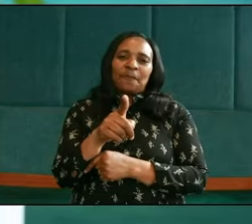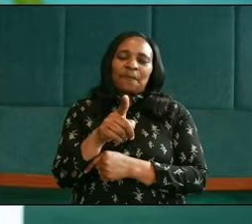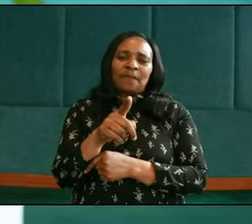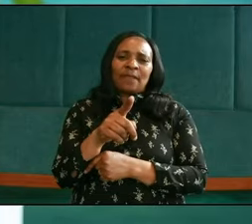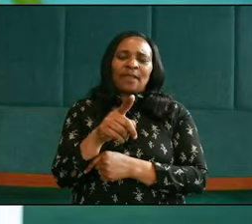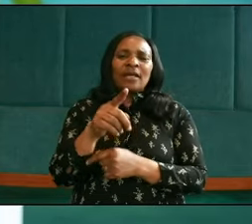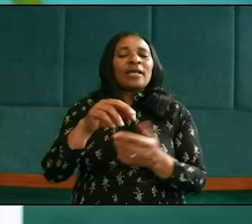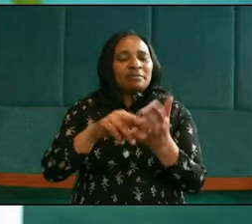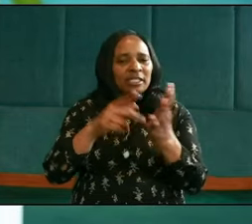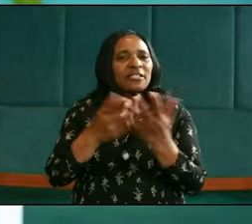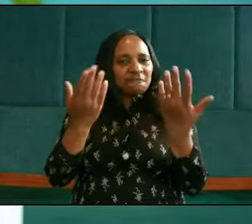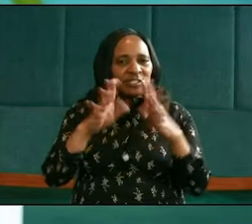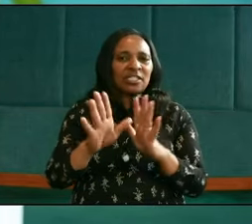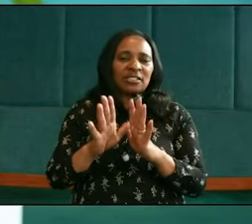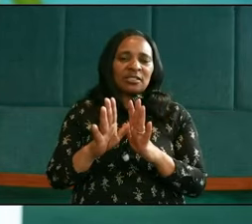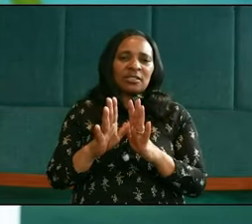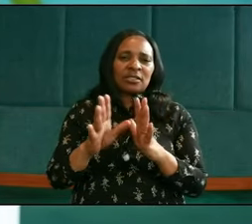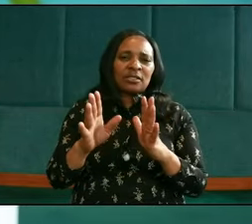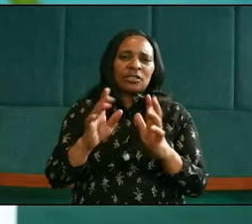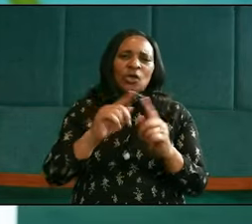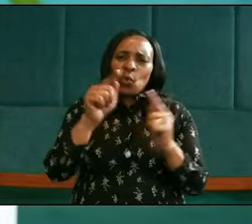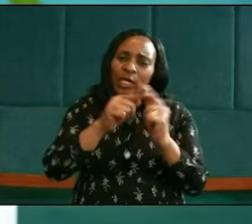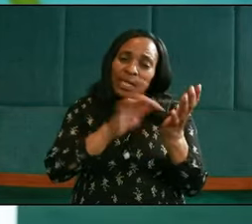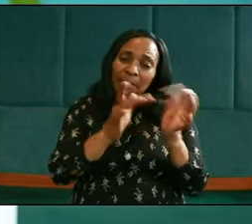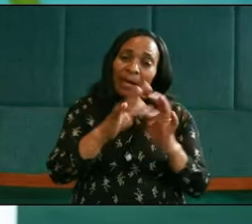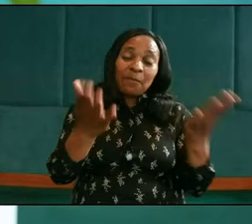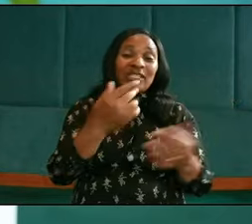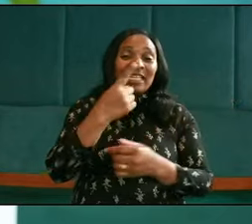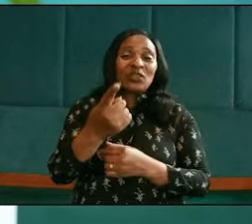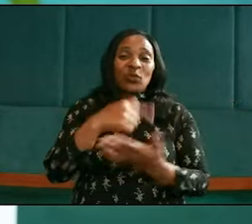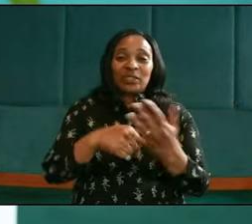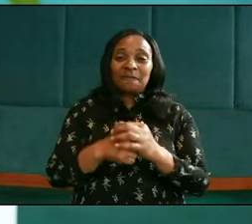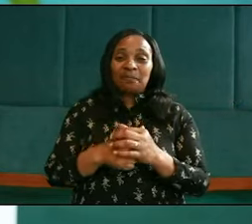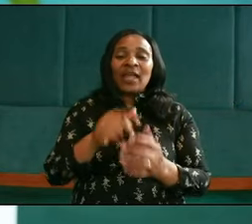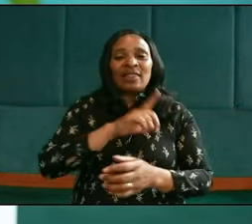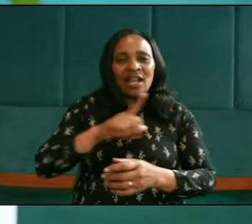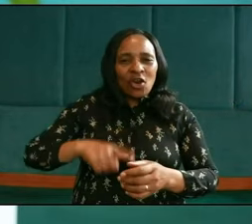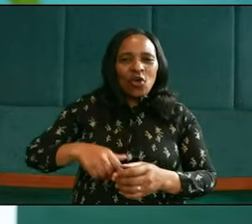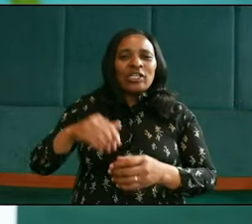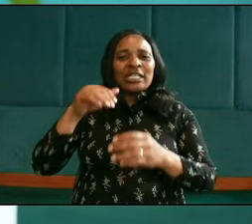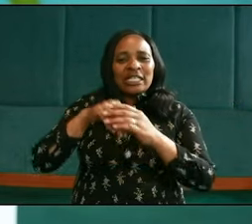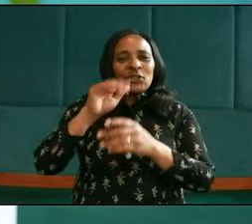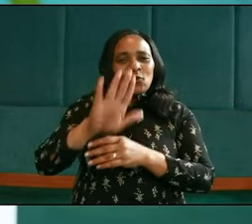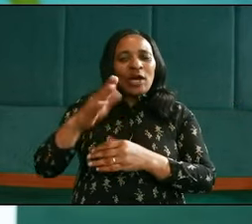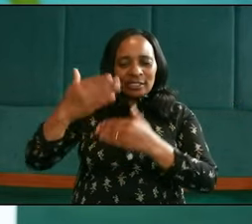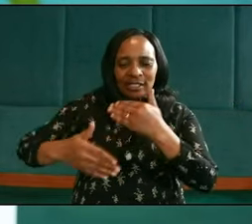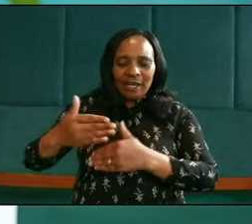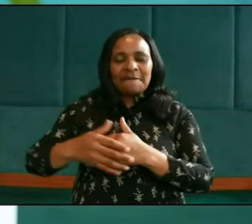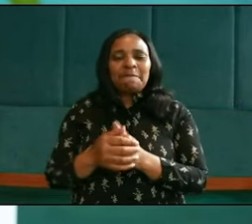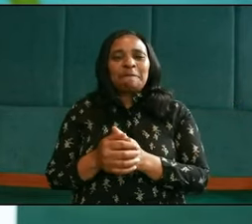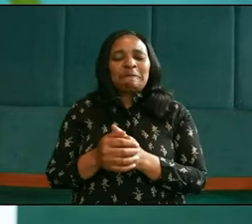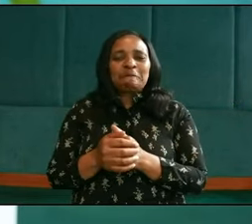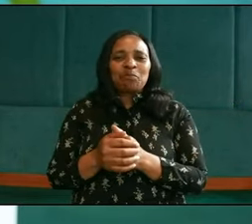That is what it means when the Bible is saying that the Lord is on your side.